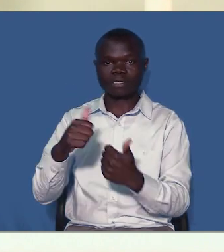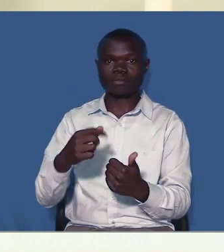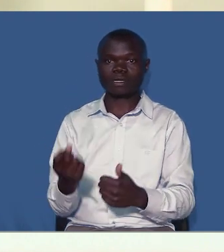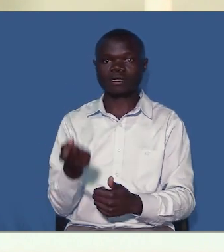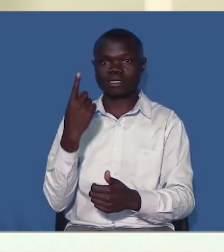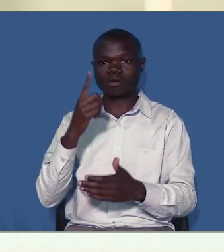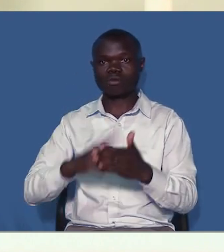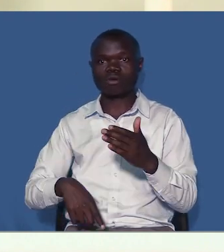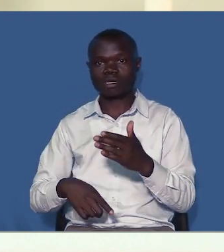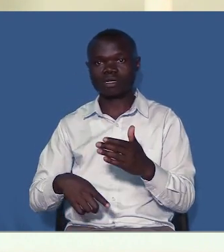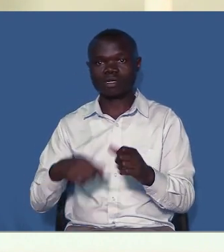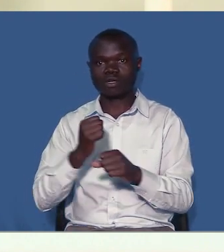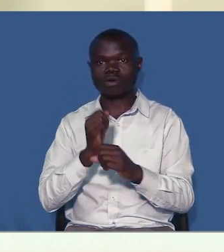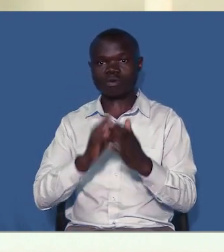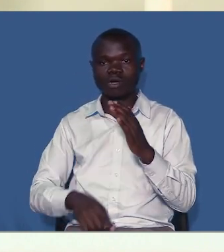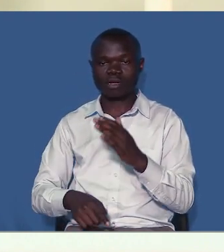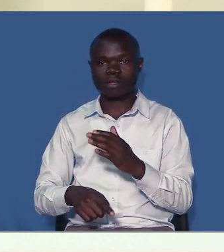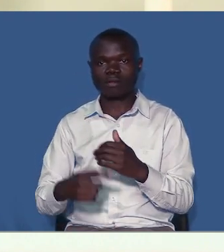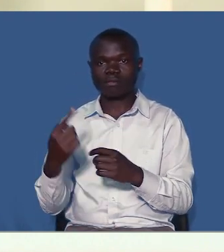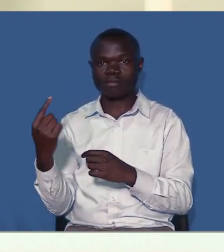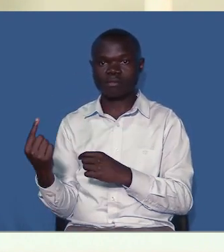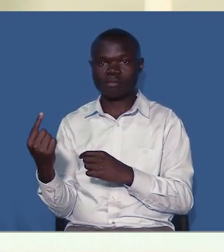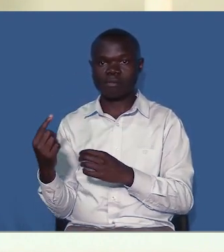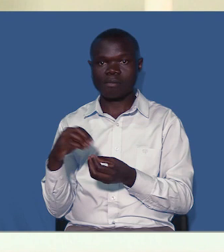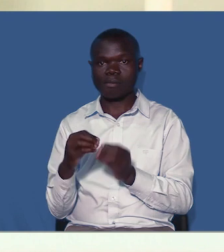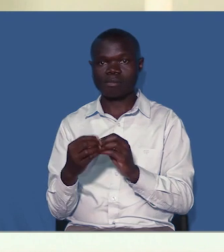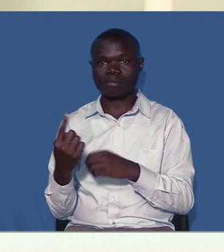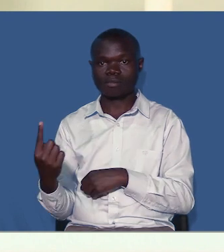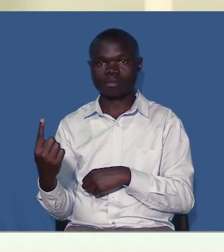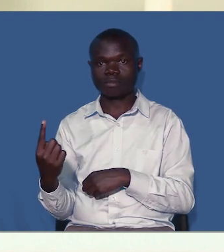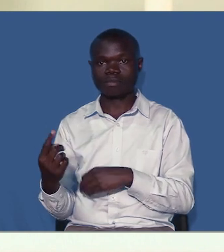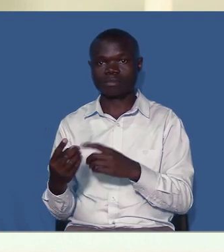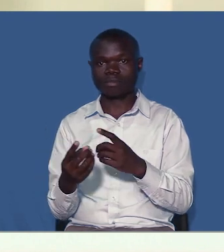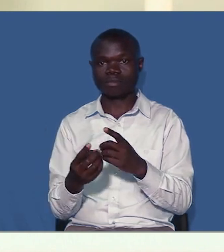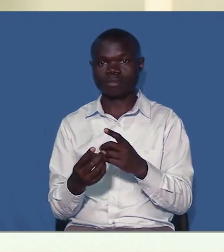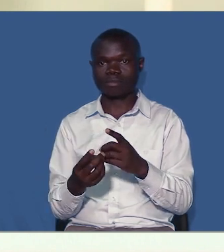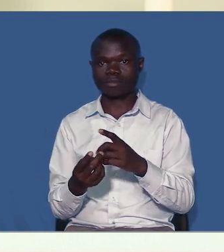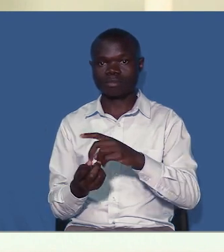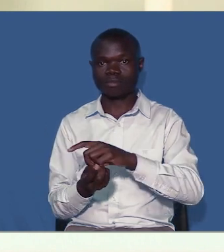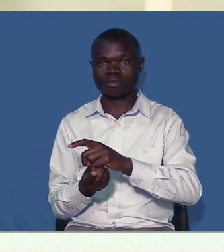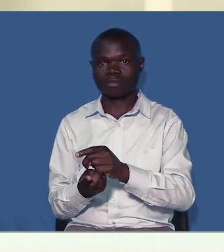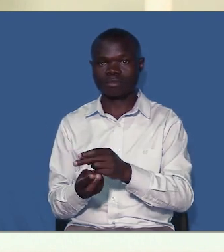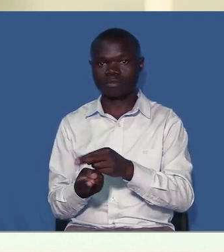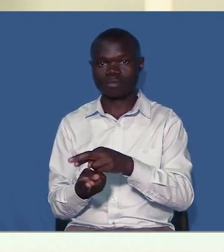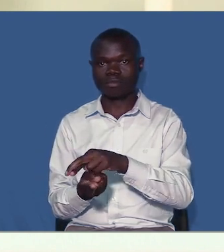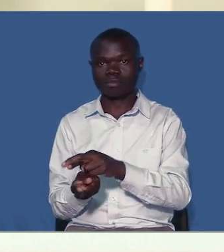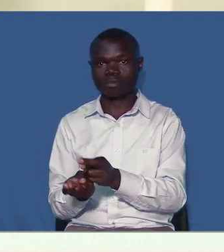we need to do. The number one is to repent and be transformed.